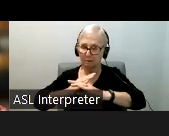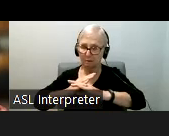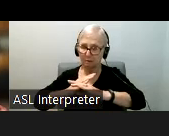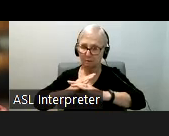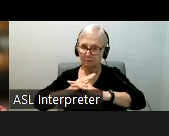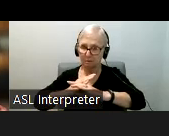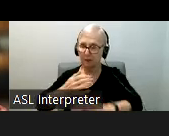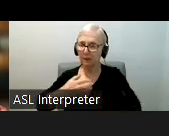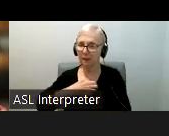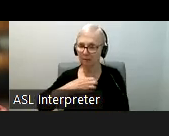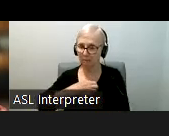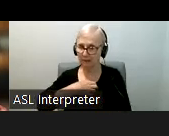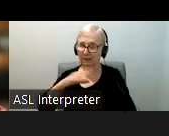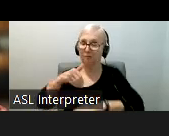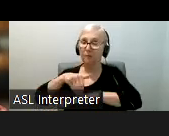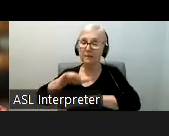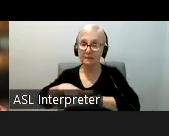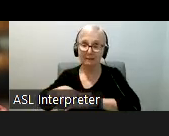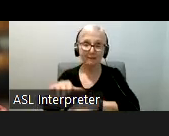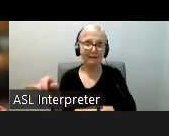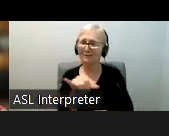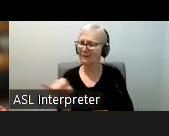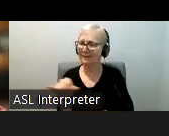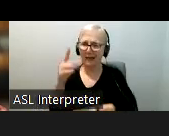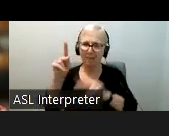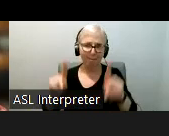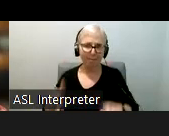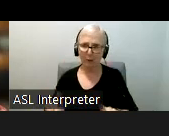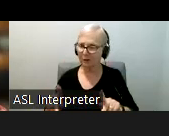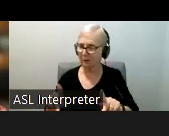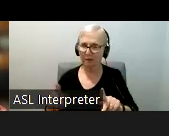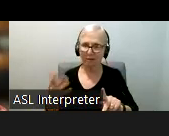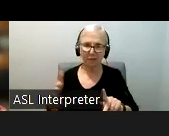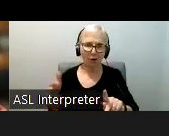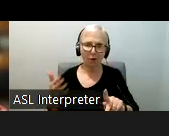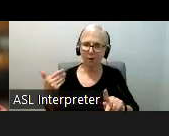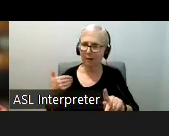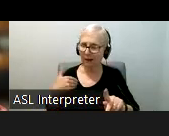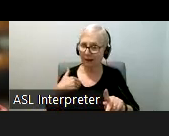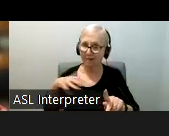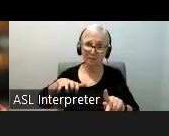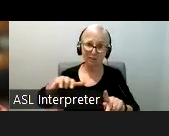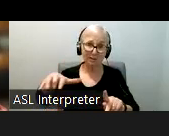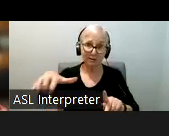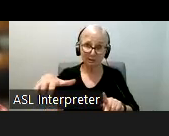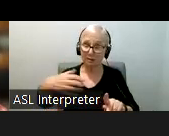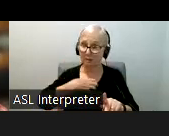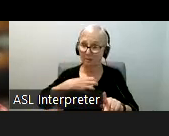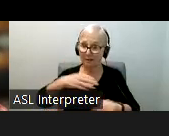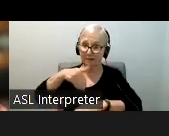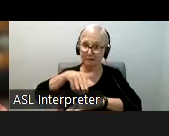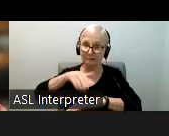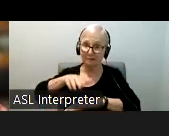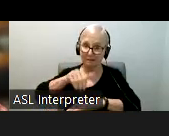a complaint from being submitted, even if it's from the same person, even if they may have a high volume of complaints that they've